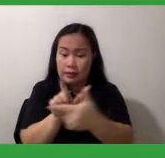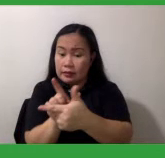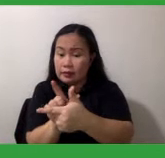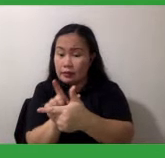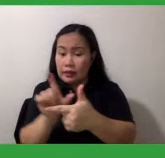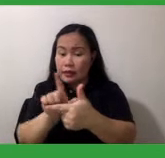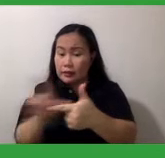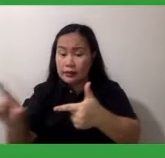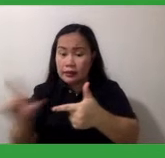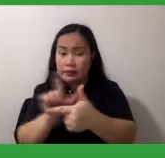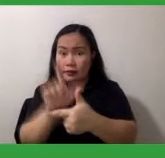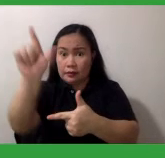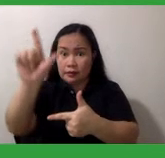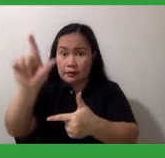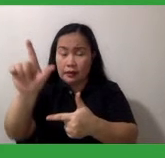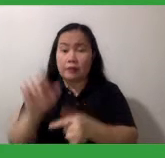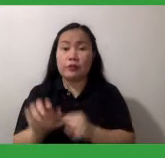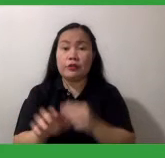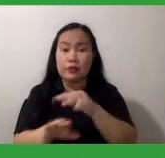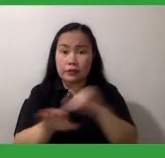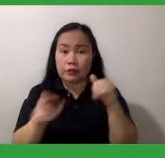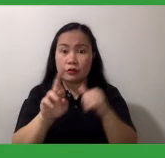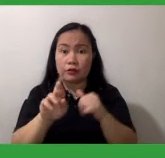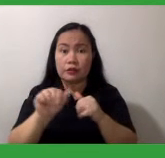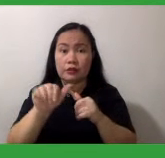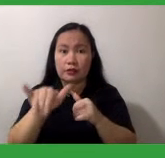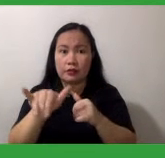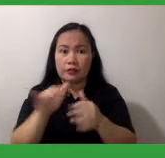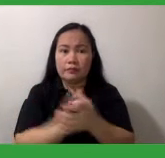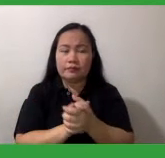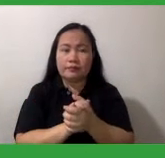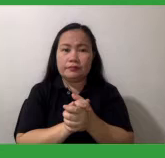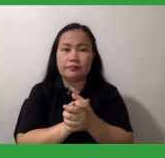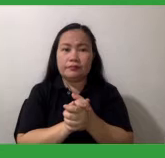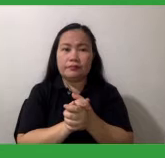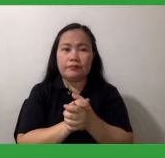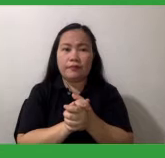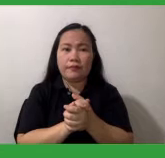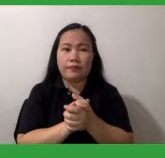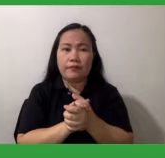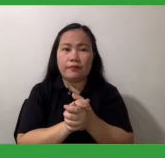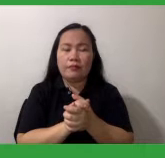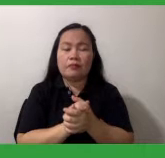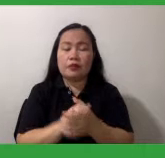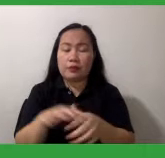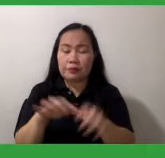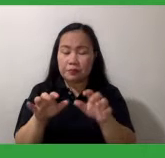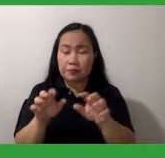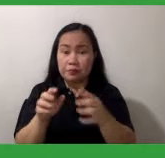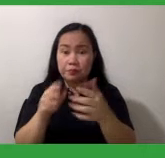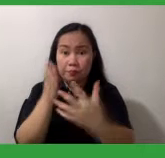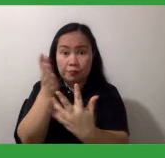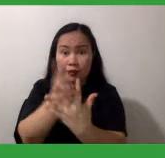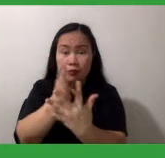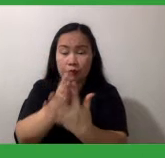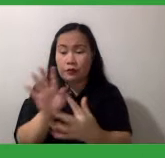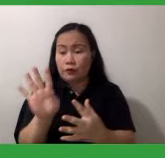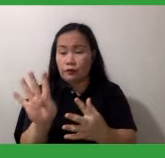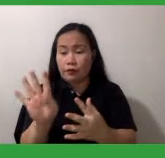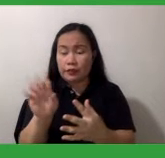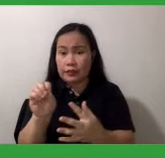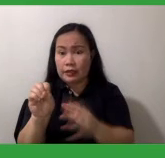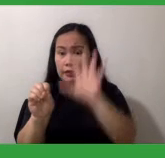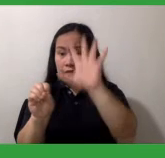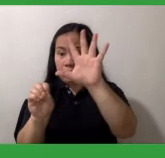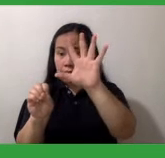since ang line na C or side na C ay naglay sa pagitan ng 40 at 50, so that is